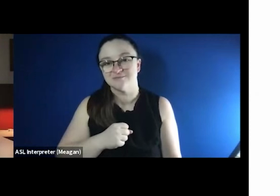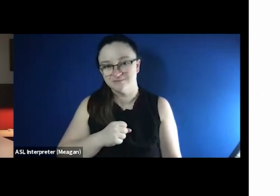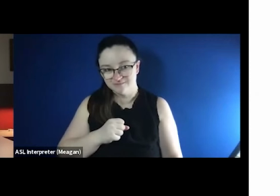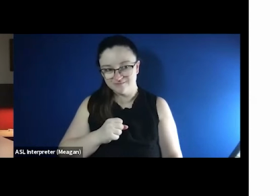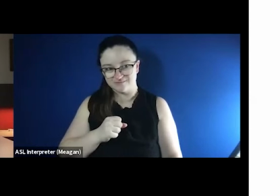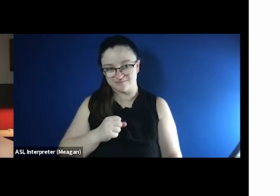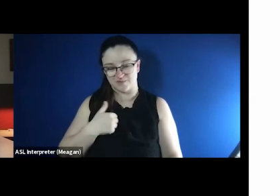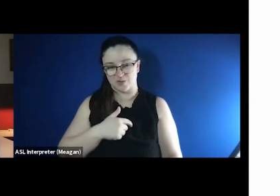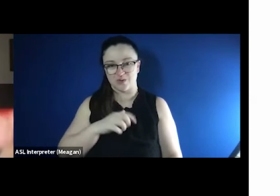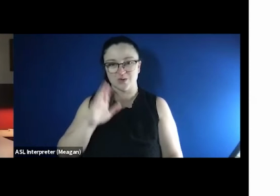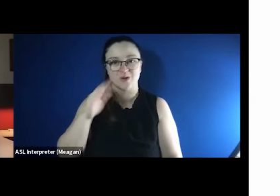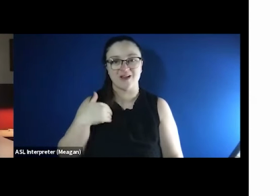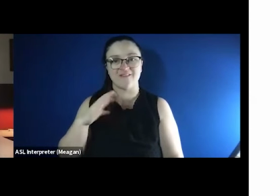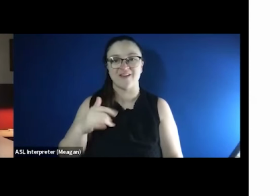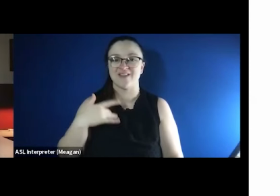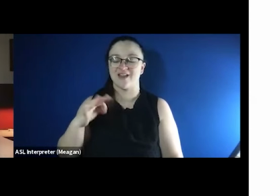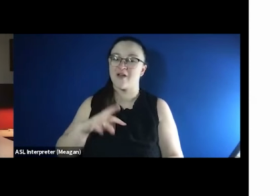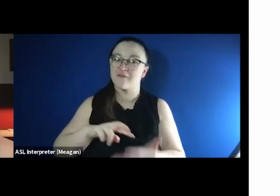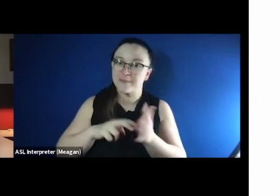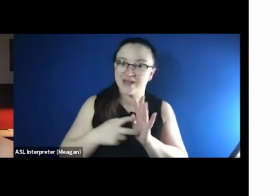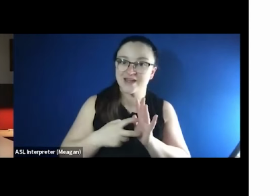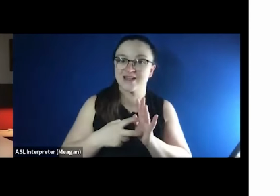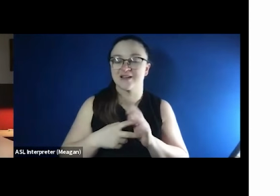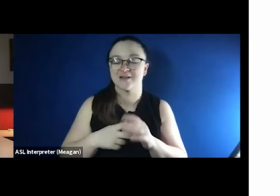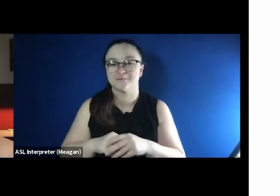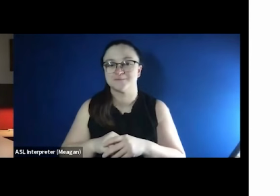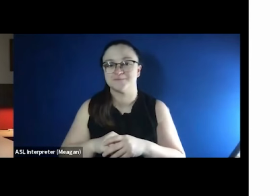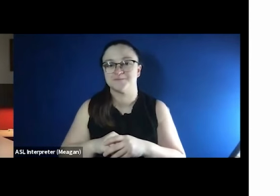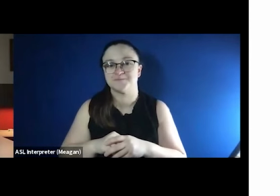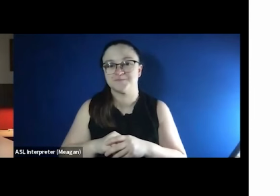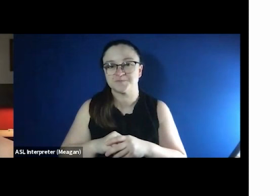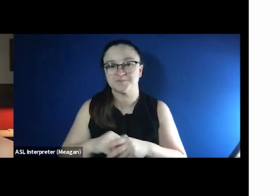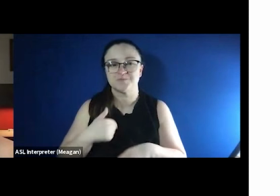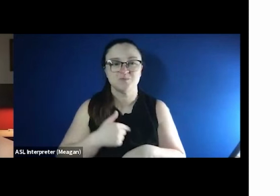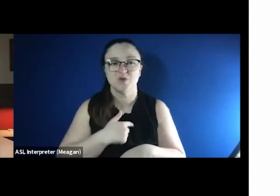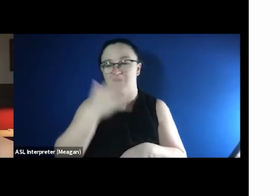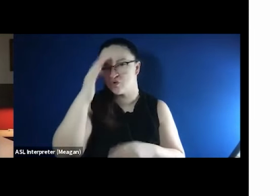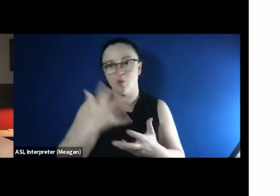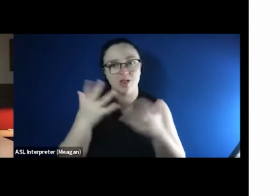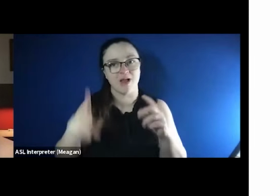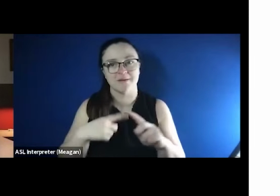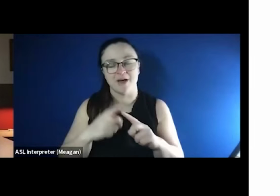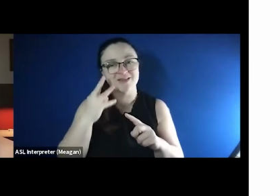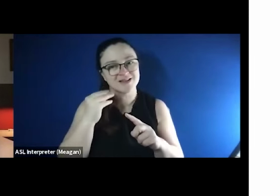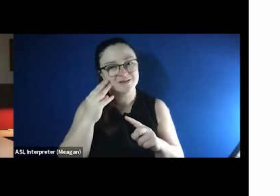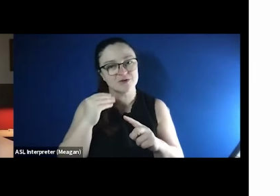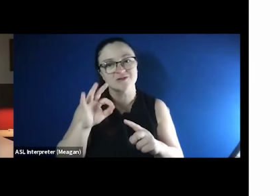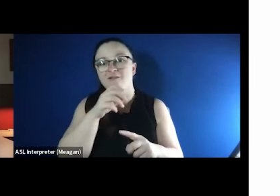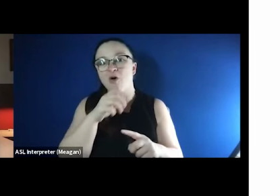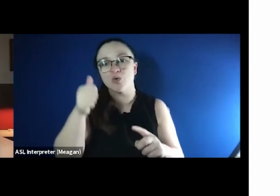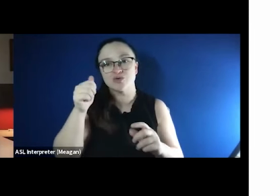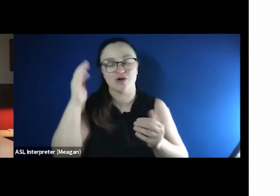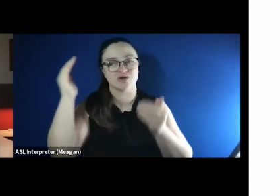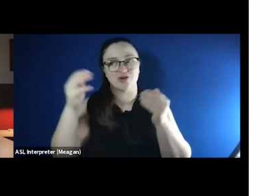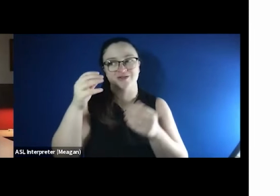meaning, kind of a story that unfolds our life course. And so we don't know a lot about the experiences of older adults in